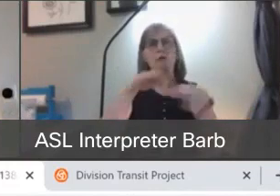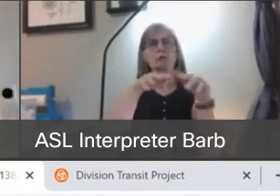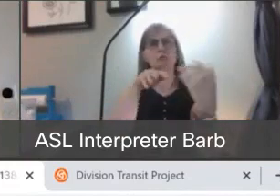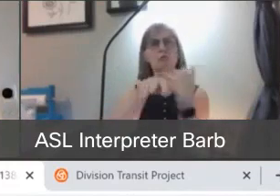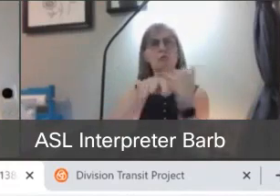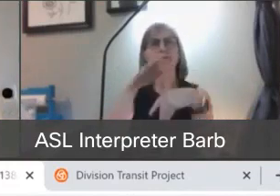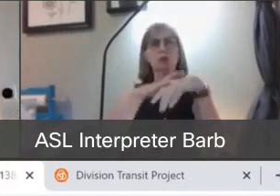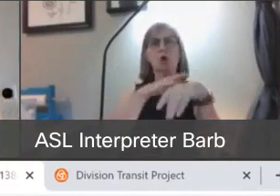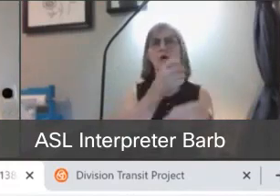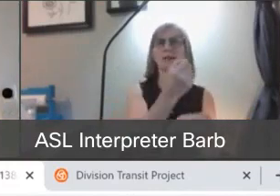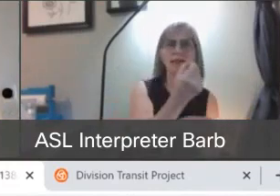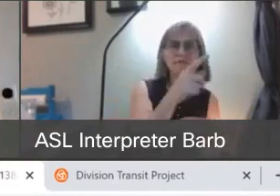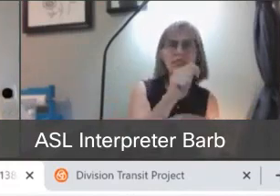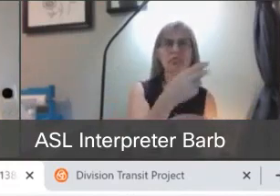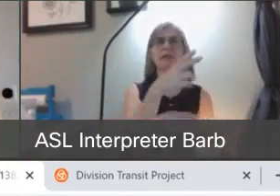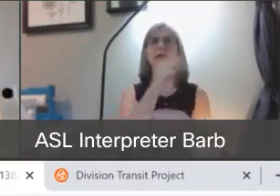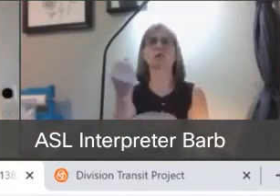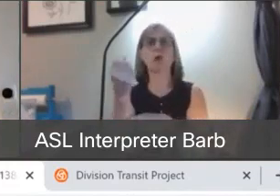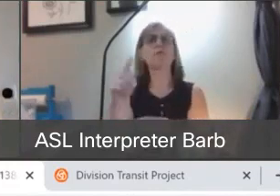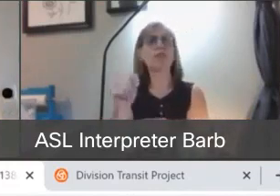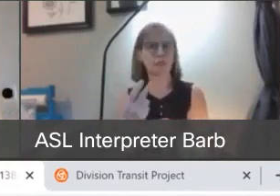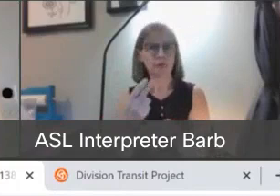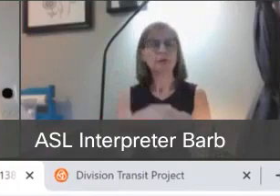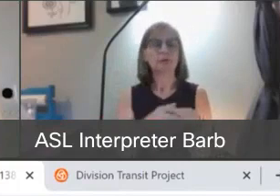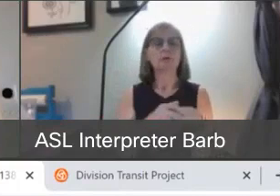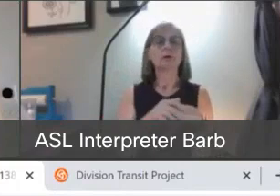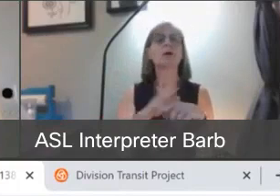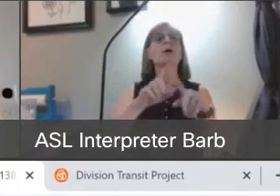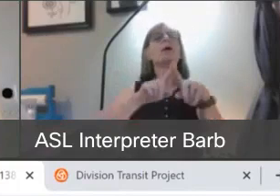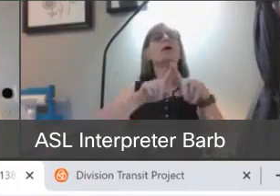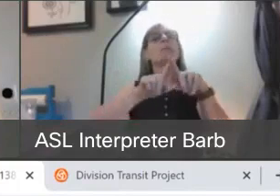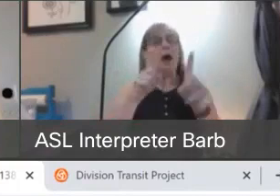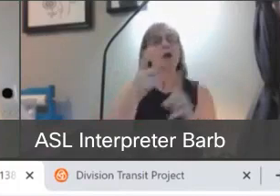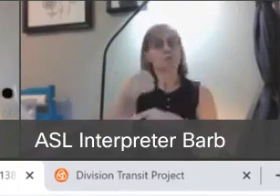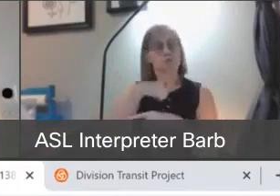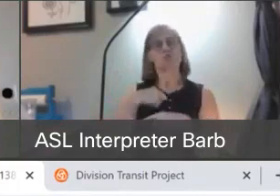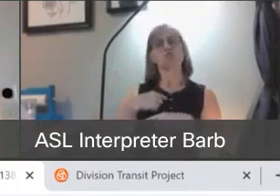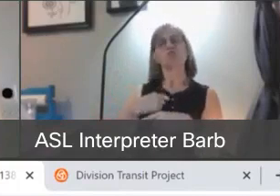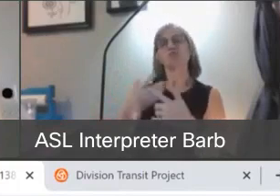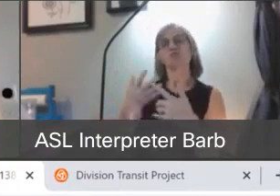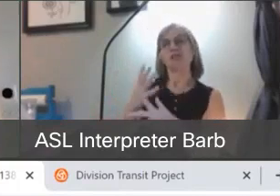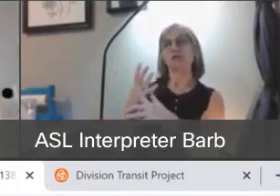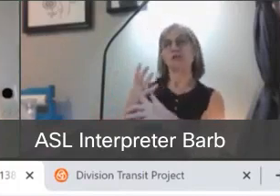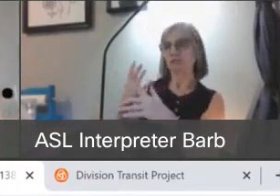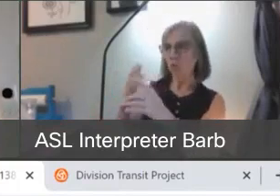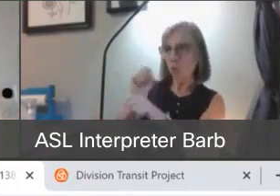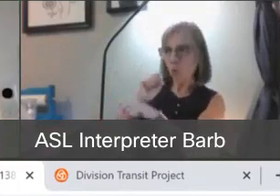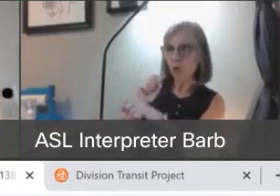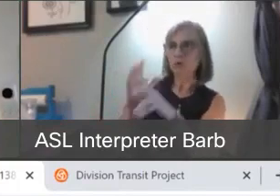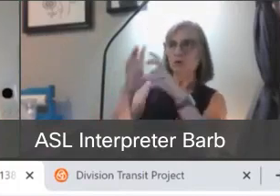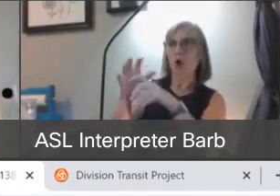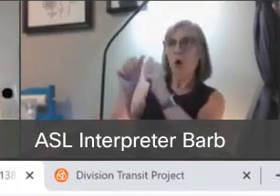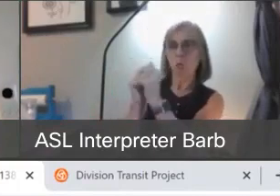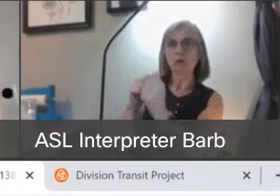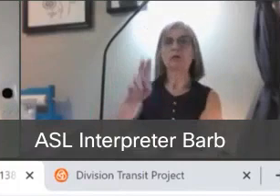we won't know for sure, but we've done a lot of work with Union Pacific in electrifying their switches inside the Brooklyn train yard.